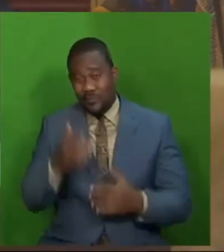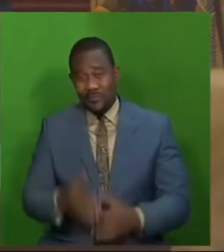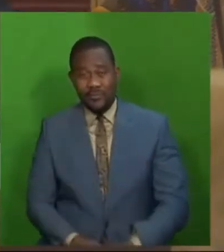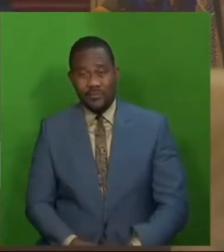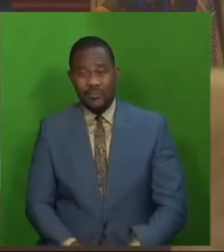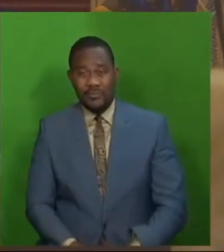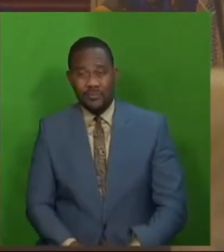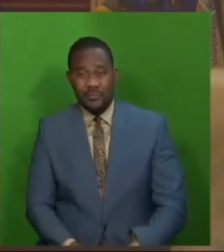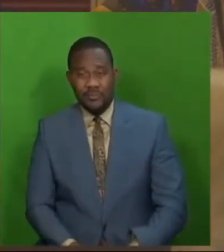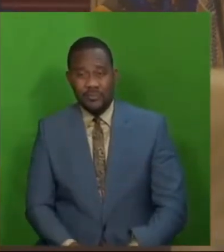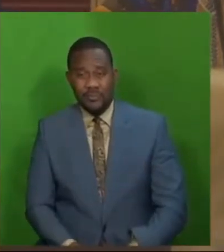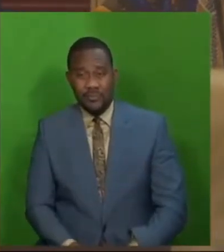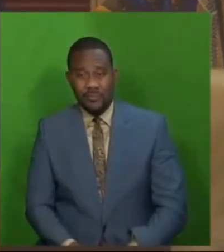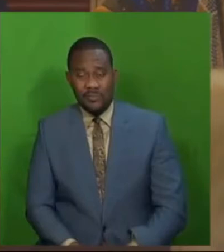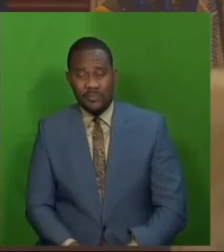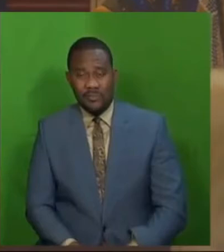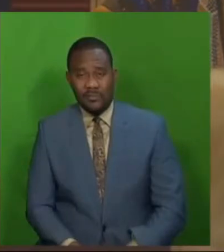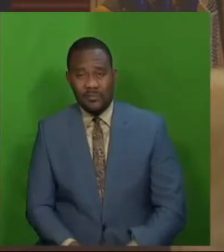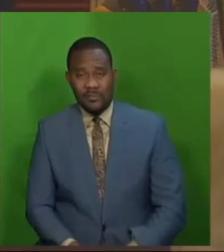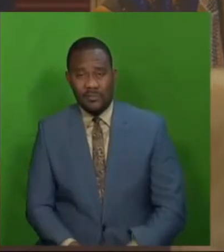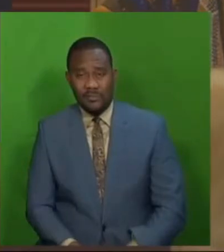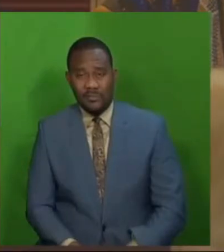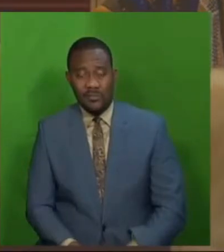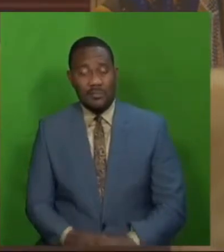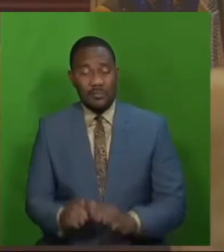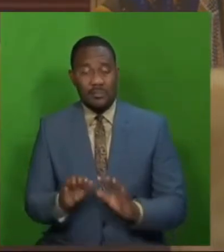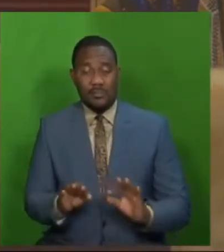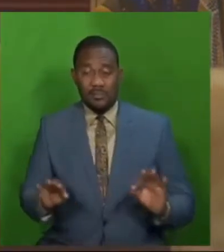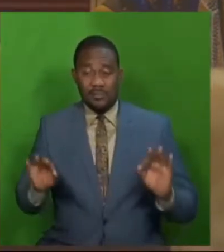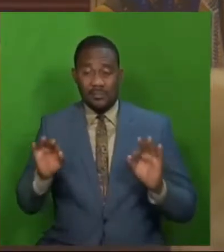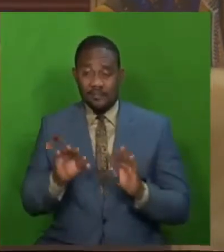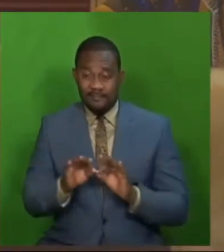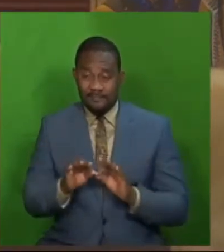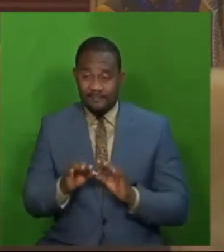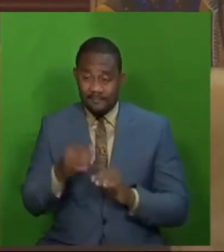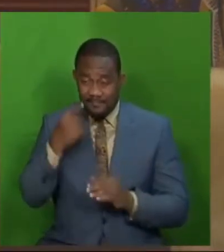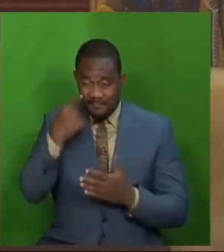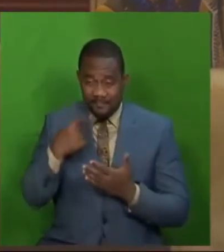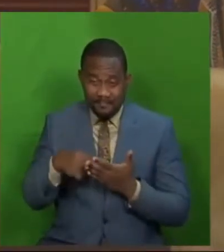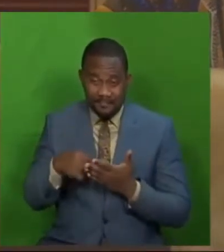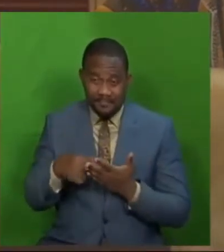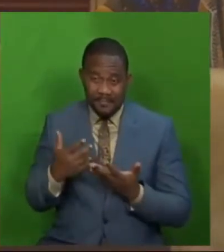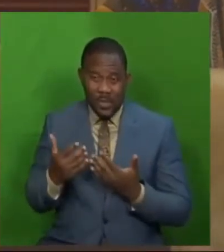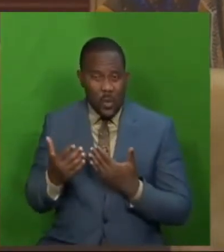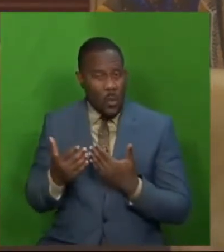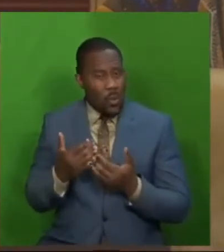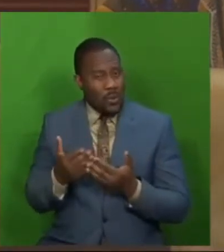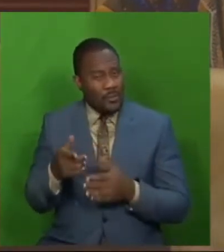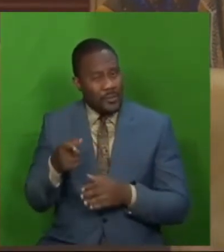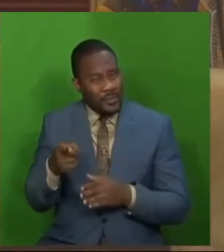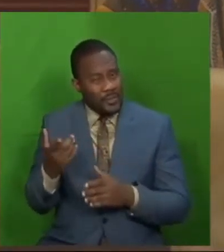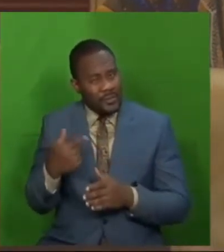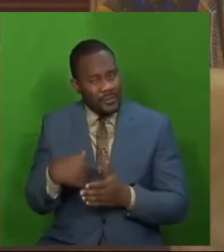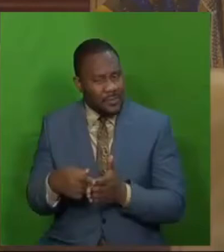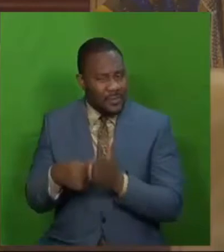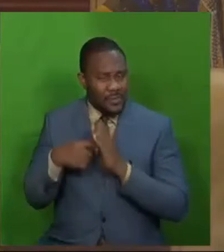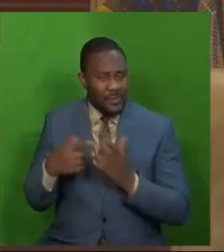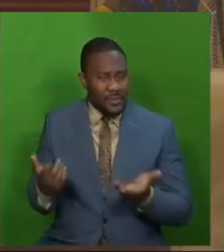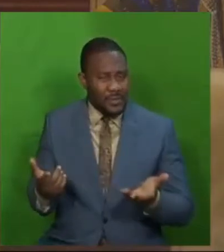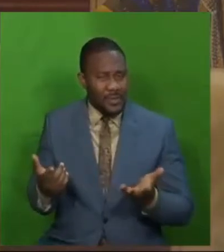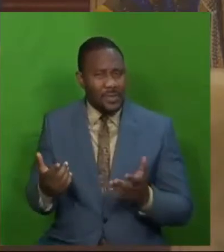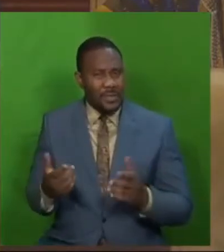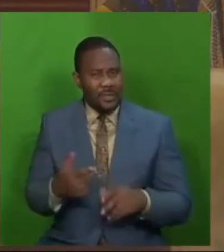it. It is important for us to look at that sector, do the necessary injections, revive the sector. Production has